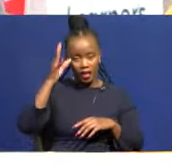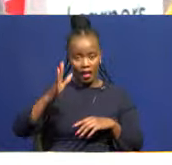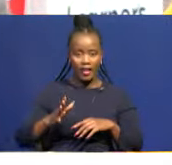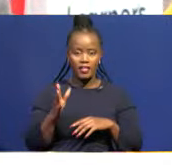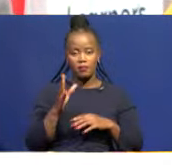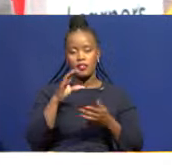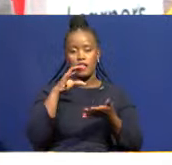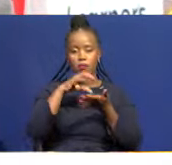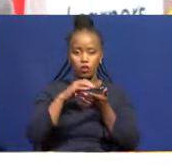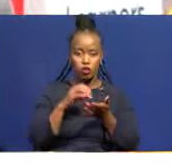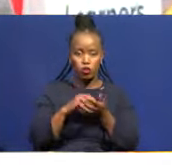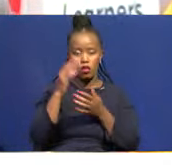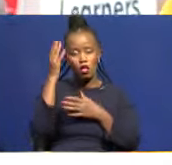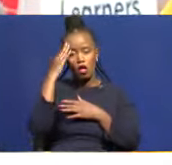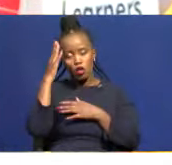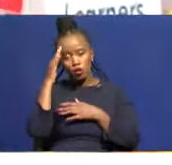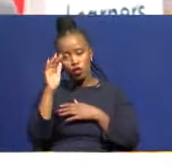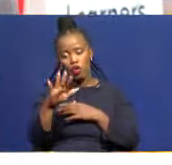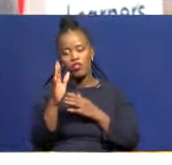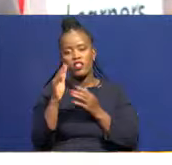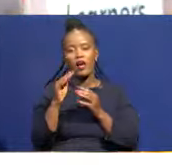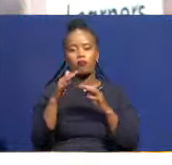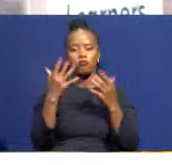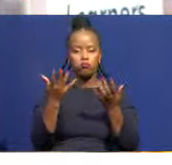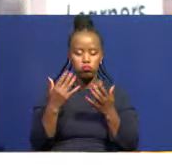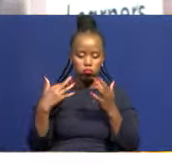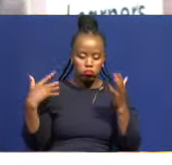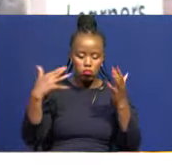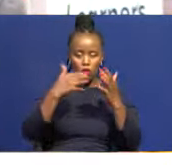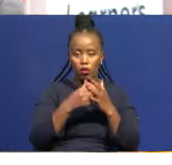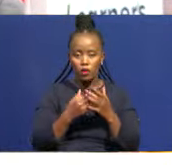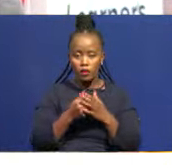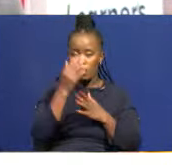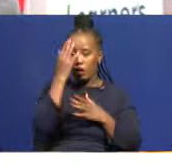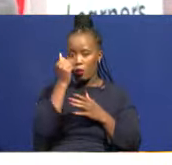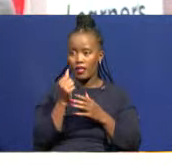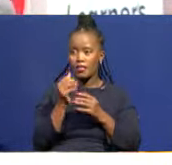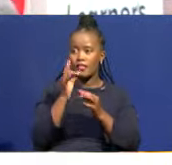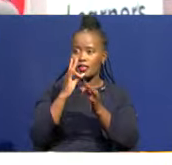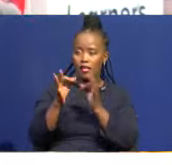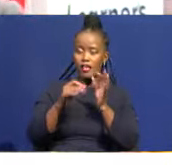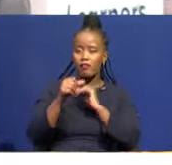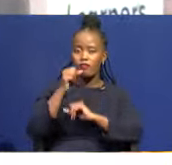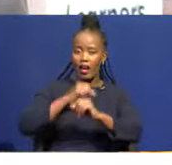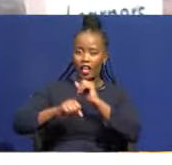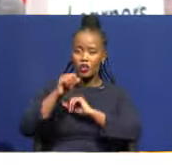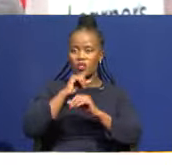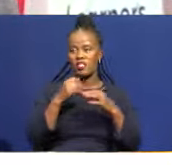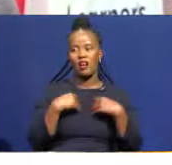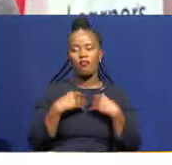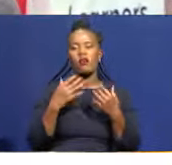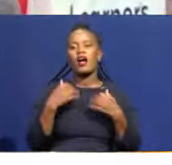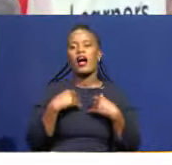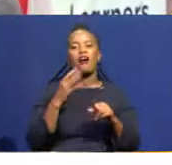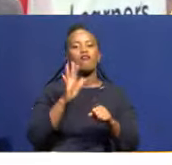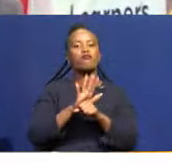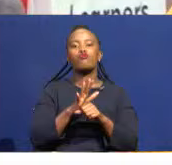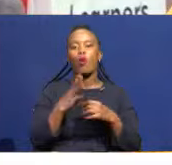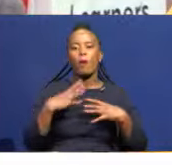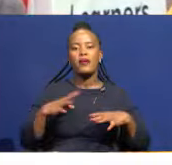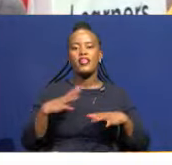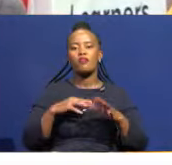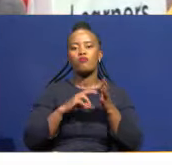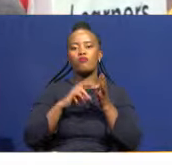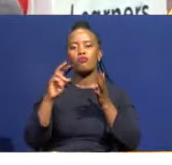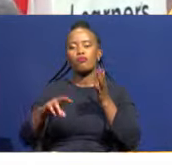to identify their career pathways the way we have seen here. Because the moment we do it that way, we do not have many who will be falling out because of